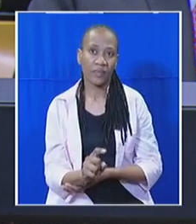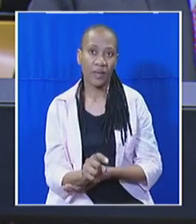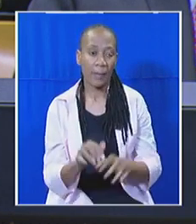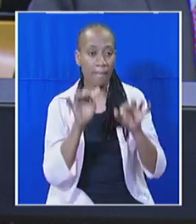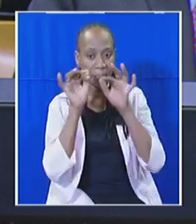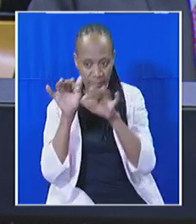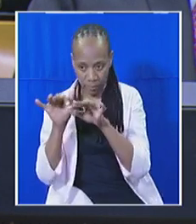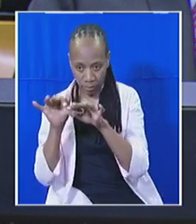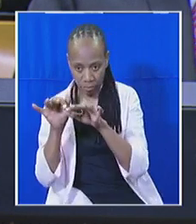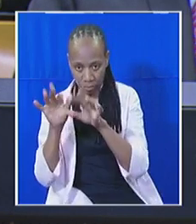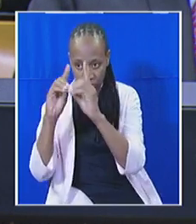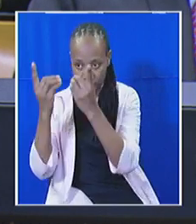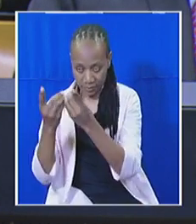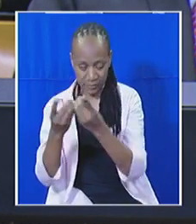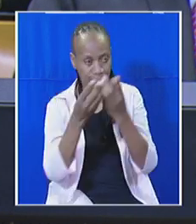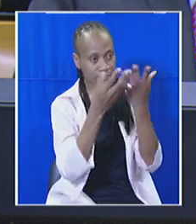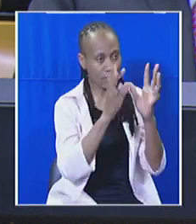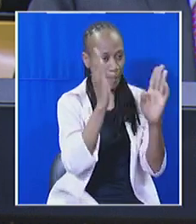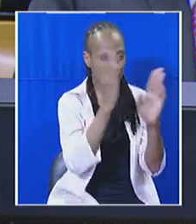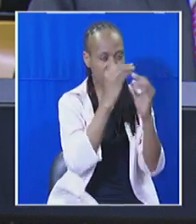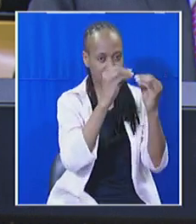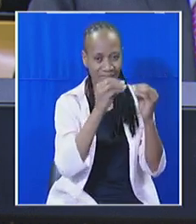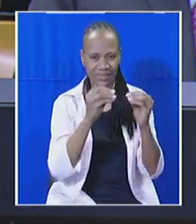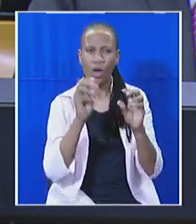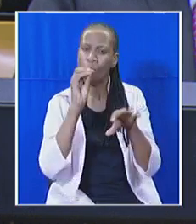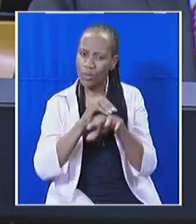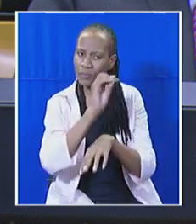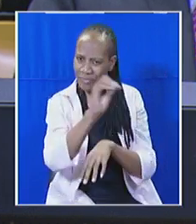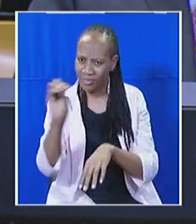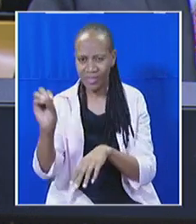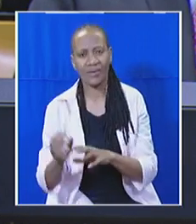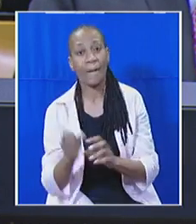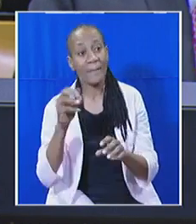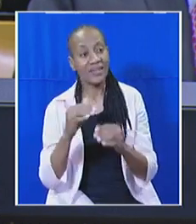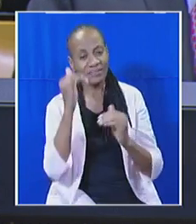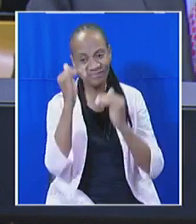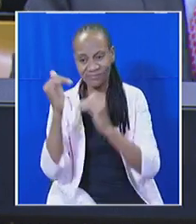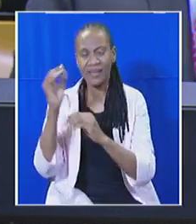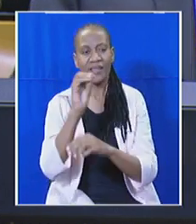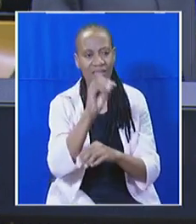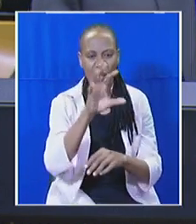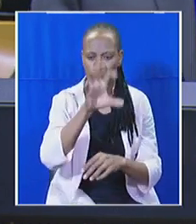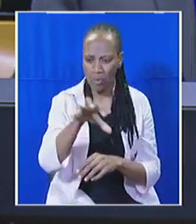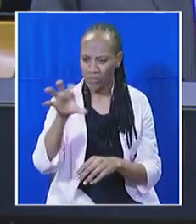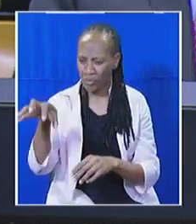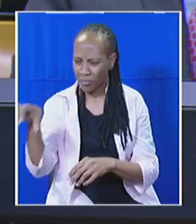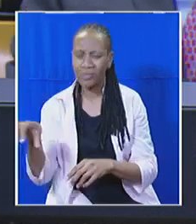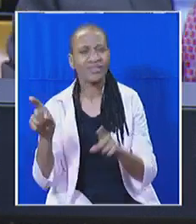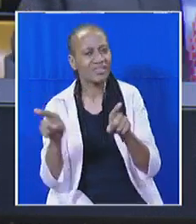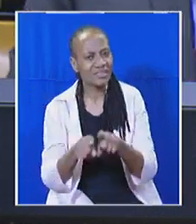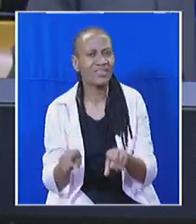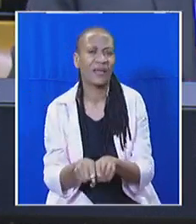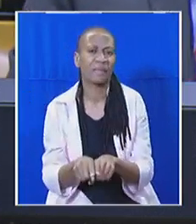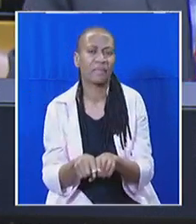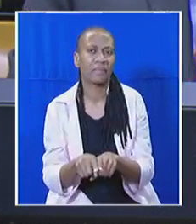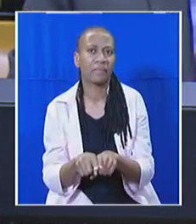and private sector. But there are also inequalities within the public sector itself, from province to province, with predominantly